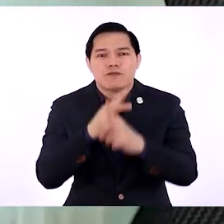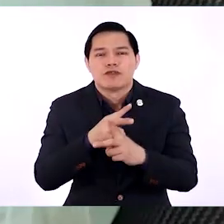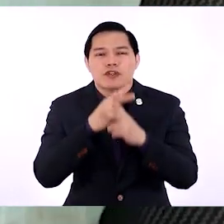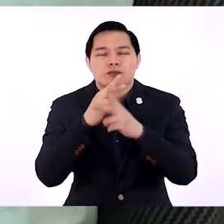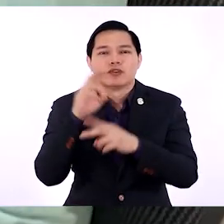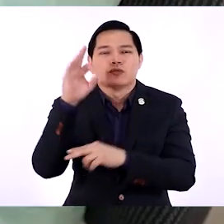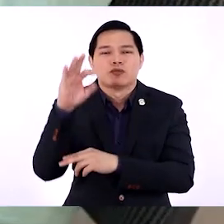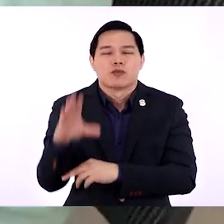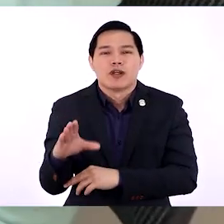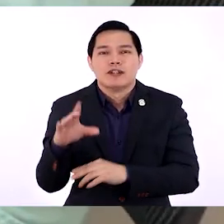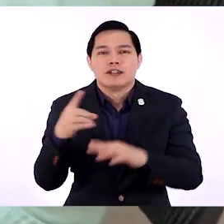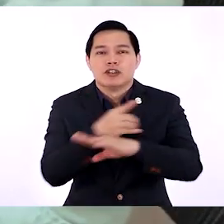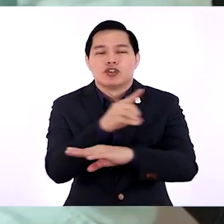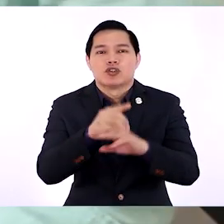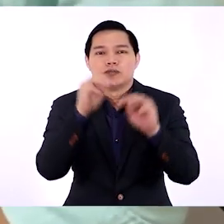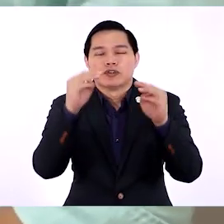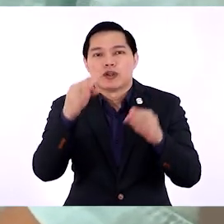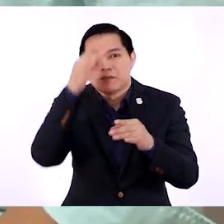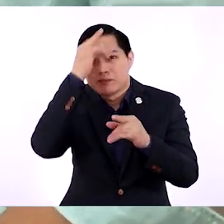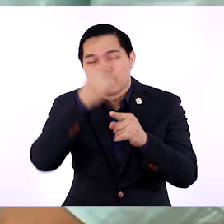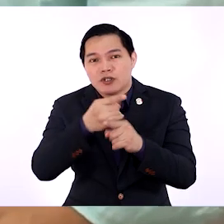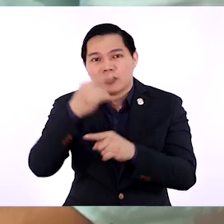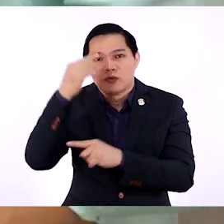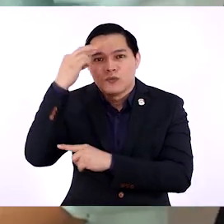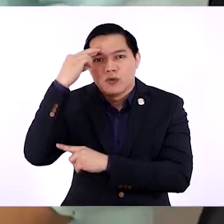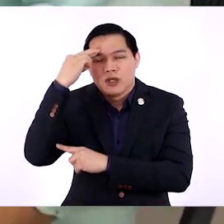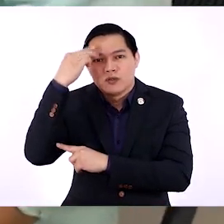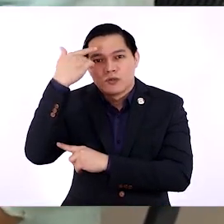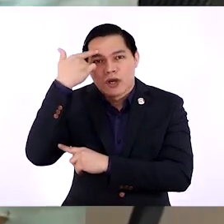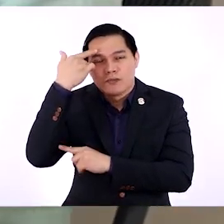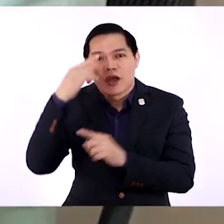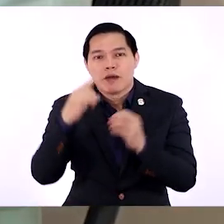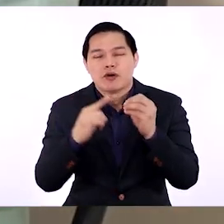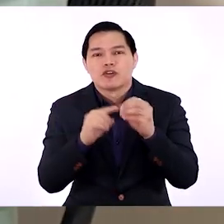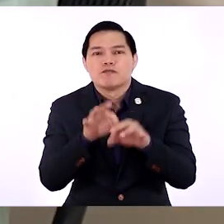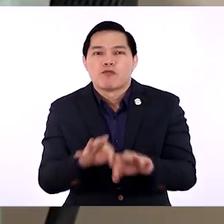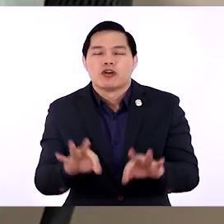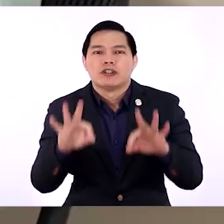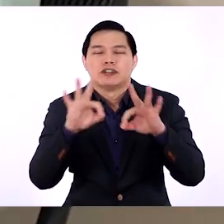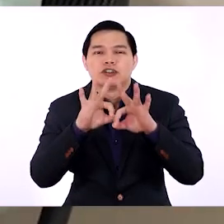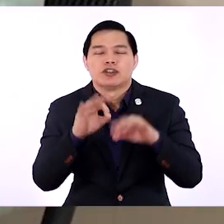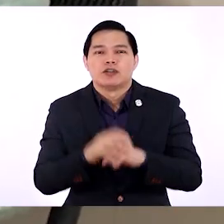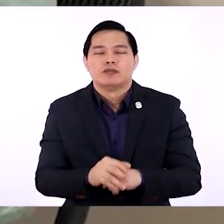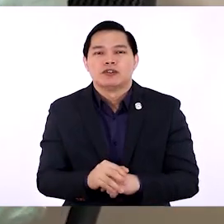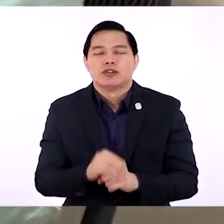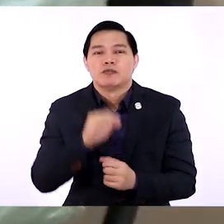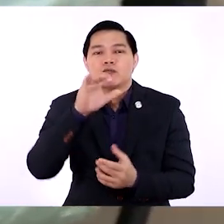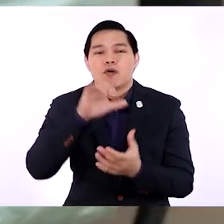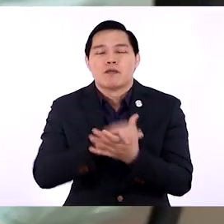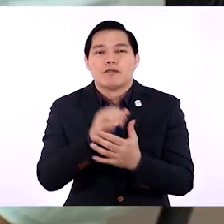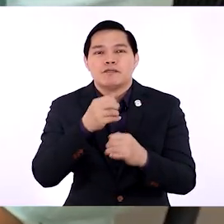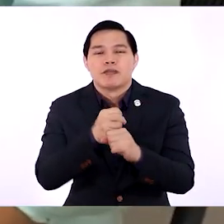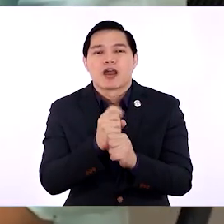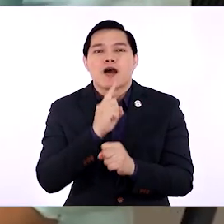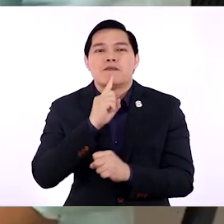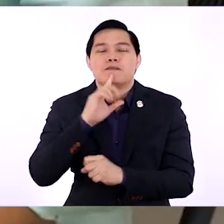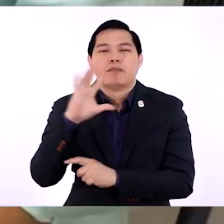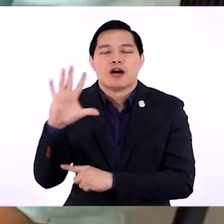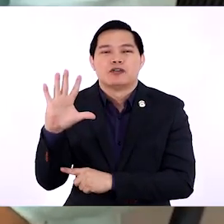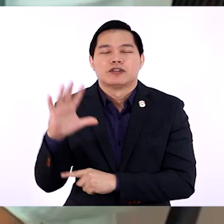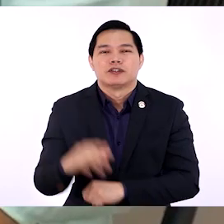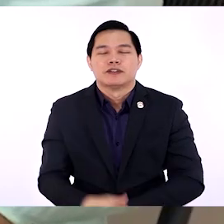District Supervising Minister Brother Rolando Gaviola about the importance of the vows each married couple made before our Almighty